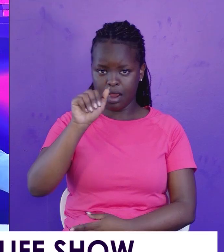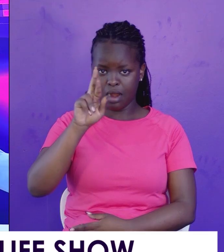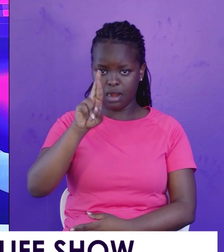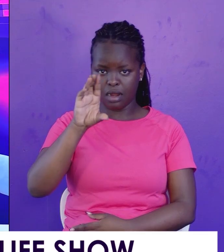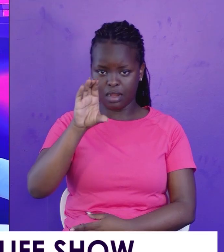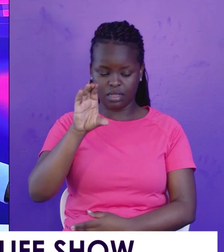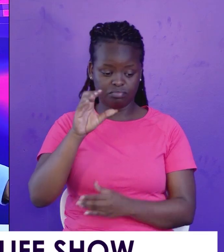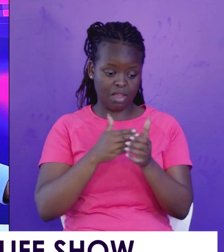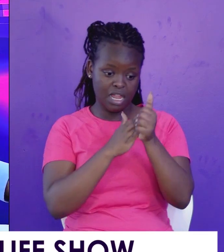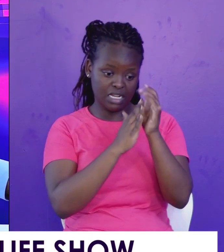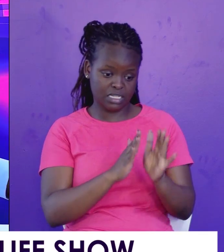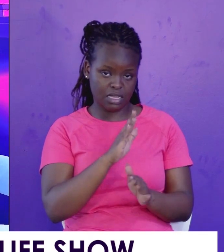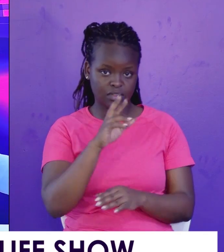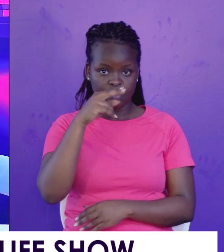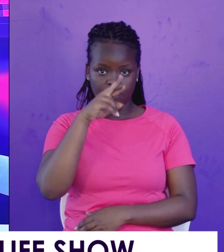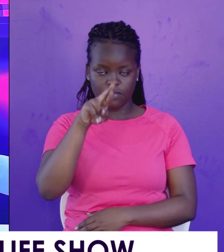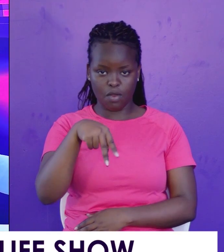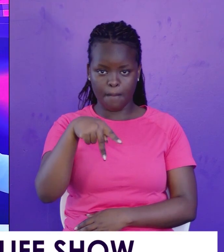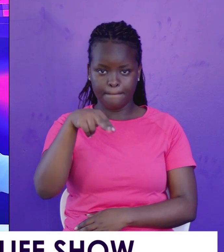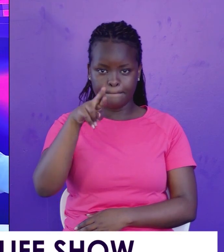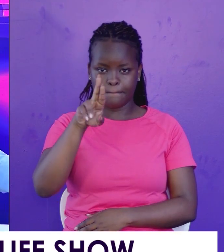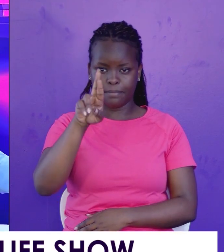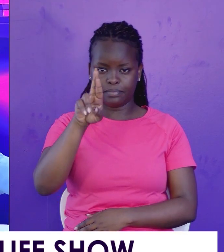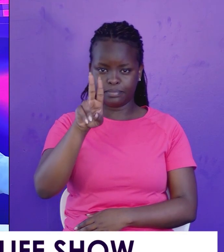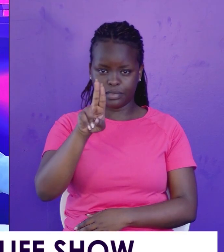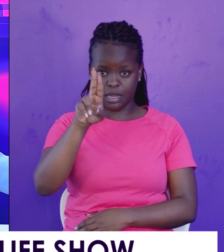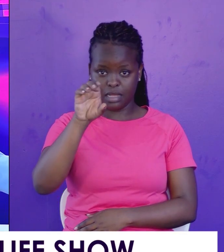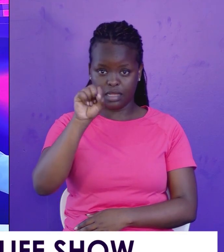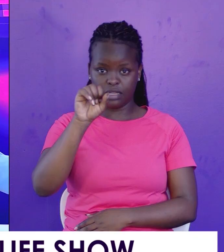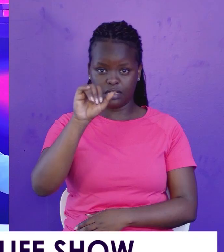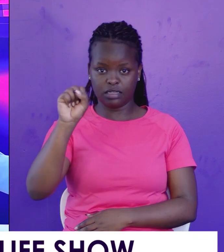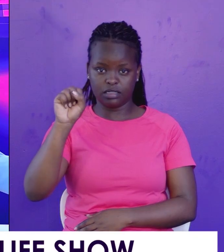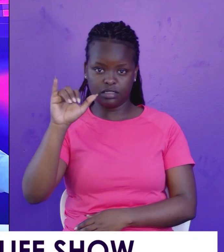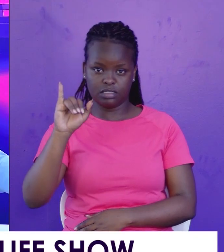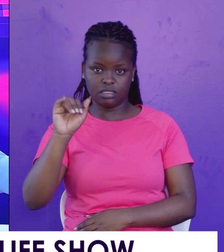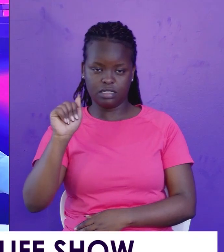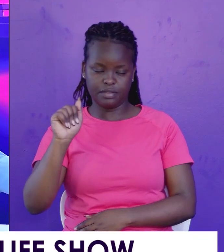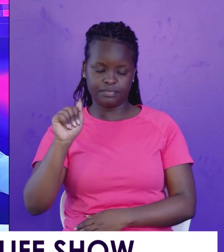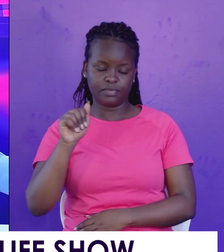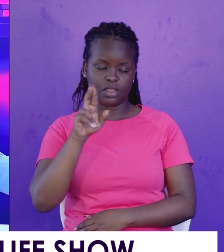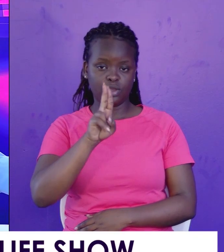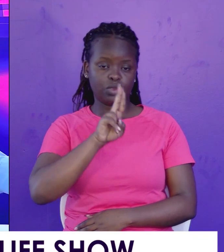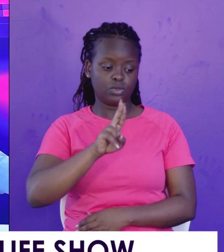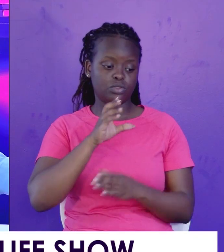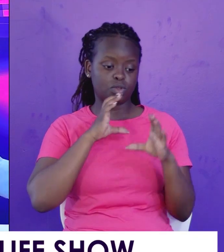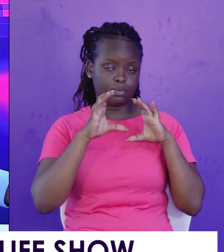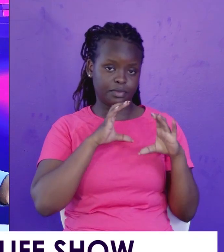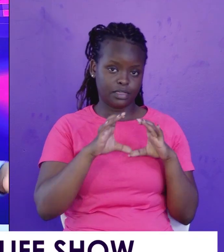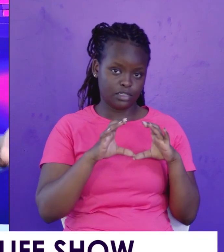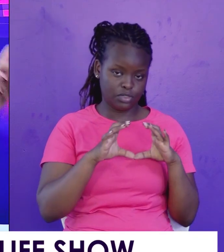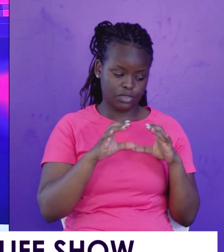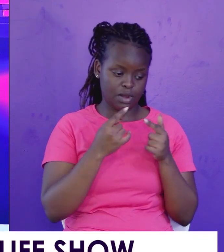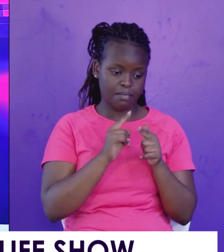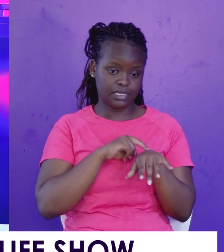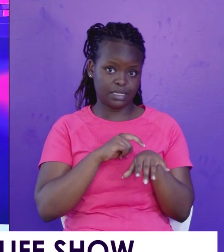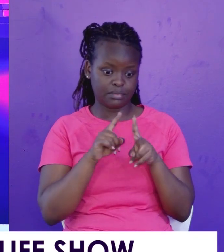they were targeting to fight the superpower at that time was France. And so he used communication to start the war. But when he was